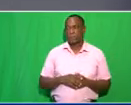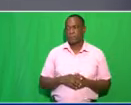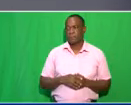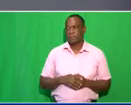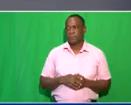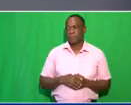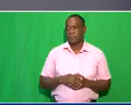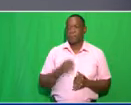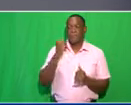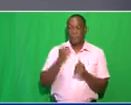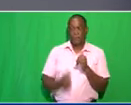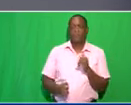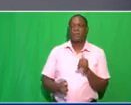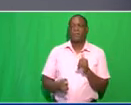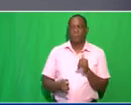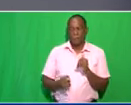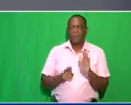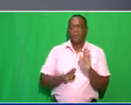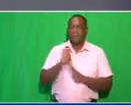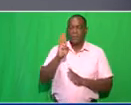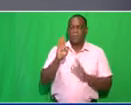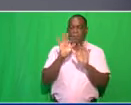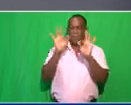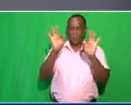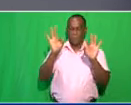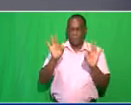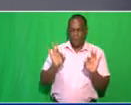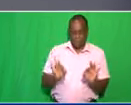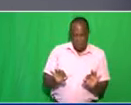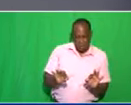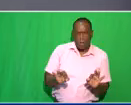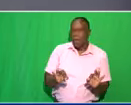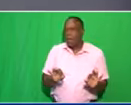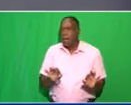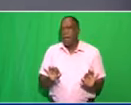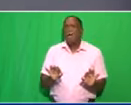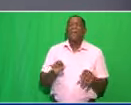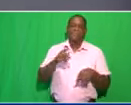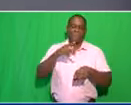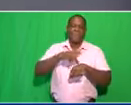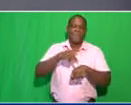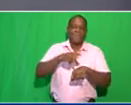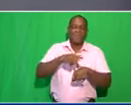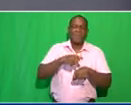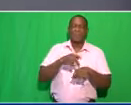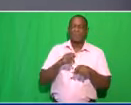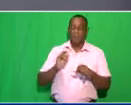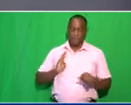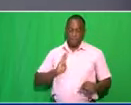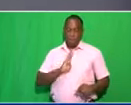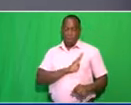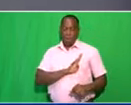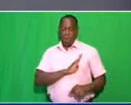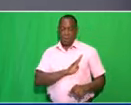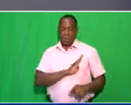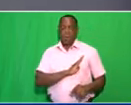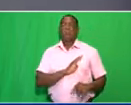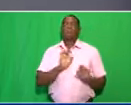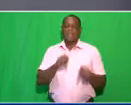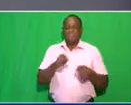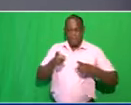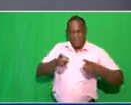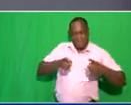And then finally, develop a framework that allows principals and boards to manage their schools.